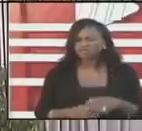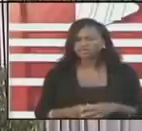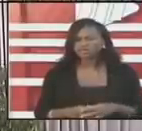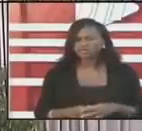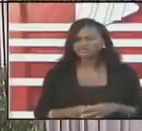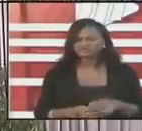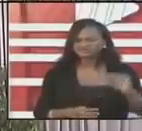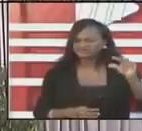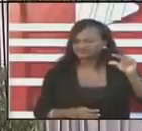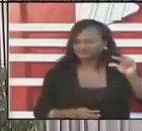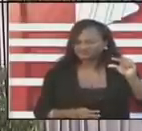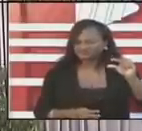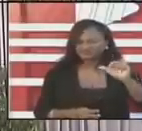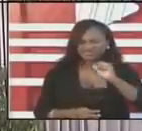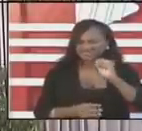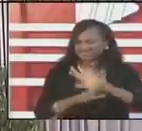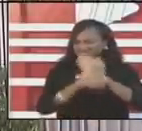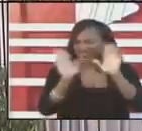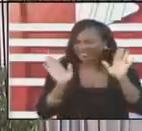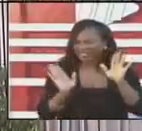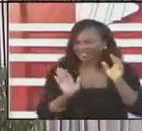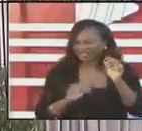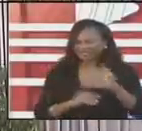No, we are not hearing you clearly at all.